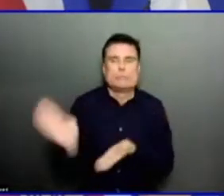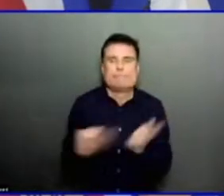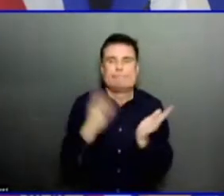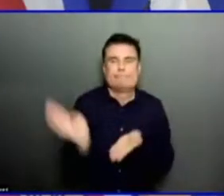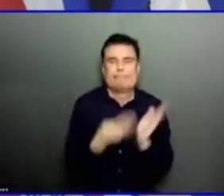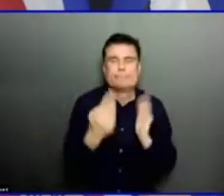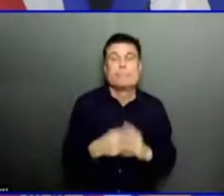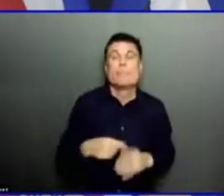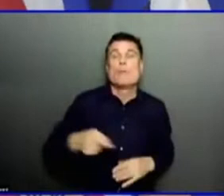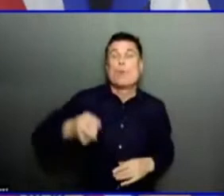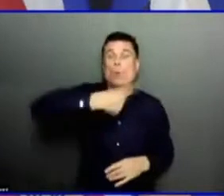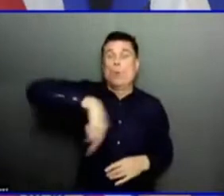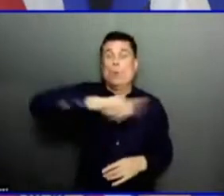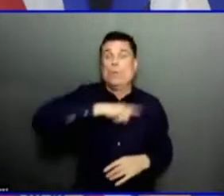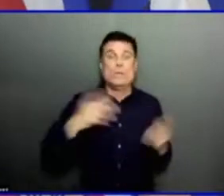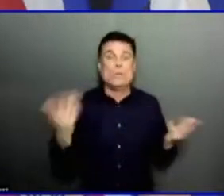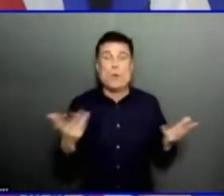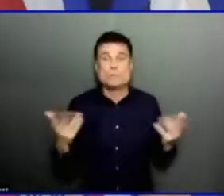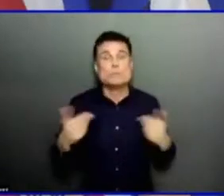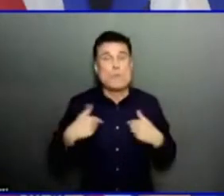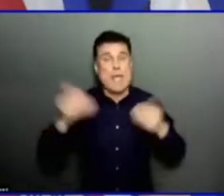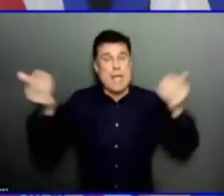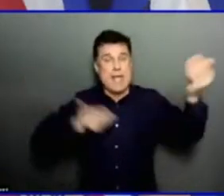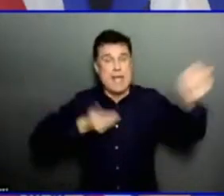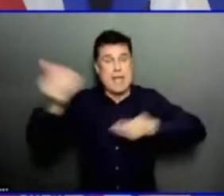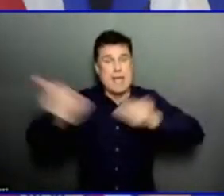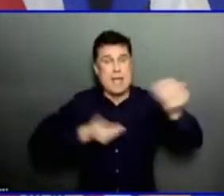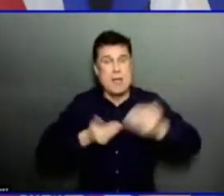is above our target, which was